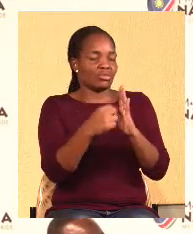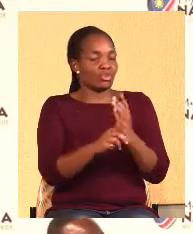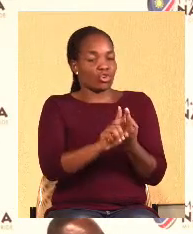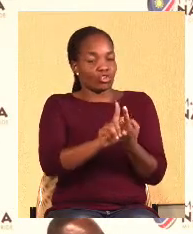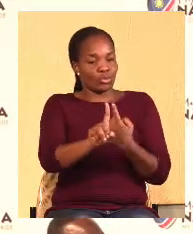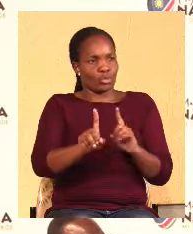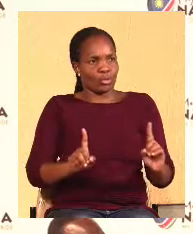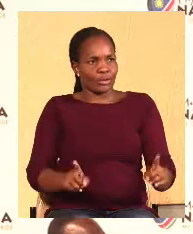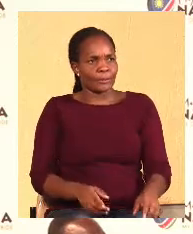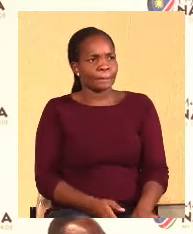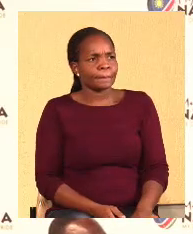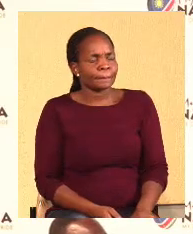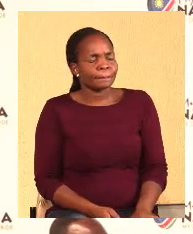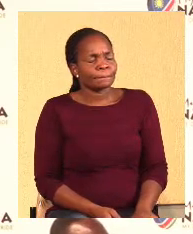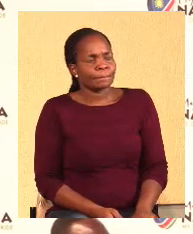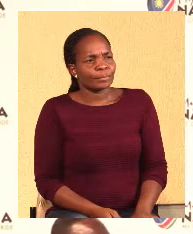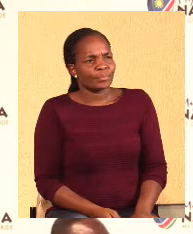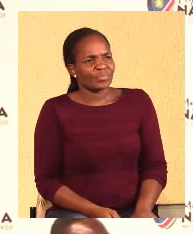liquor. It's